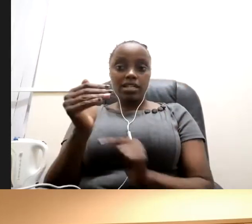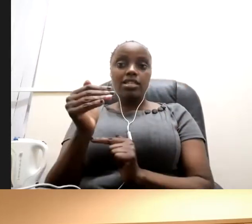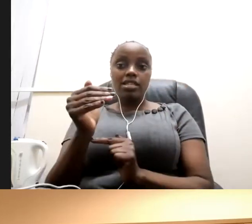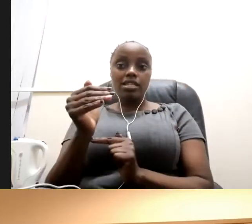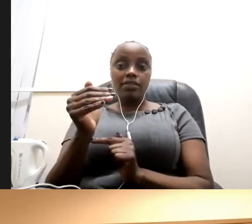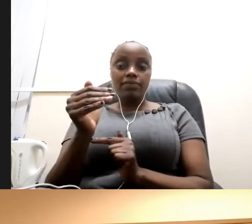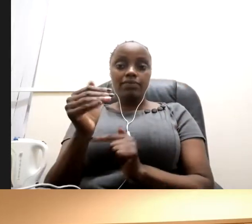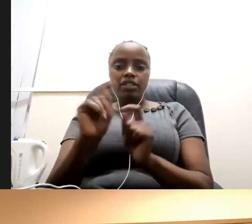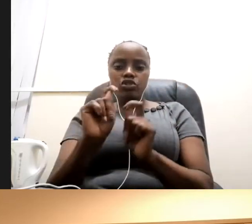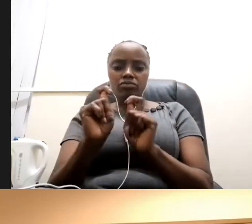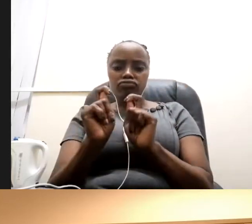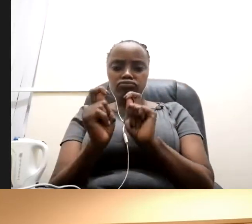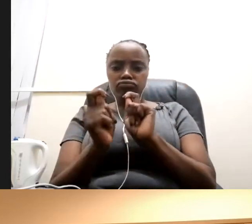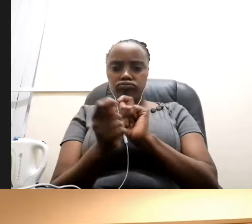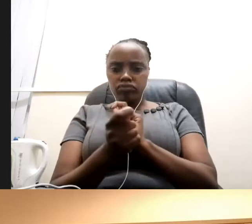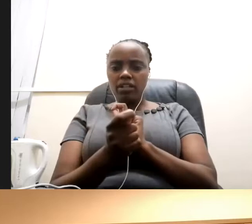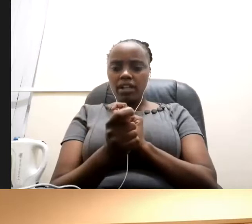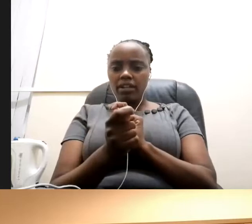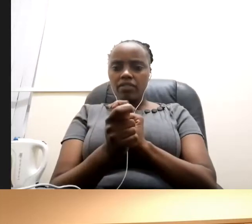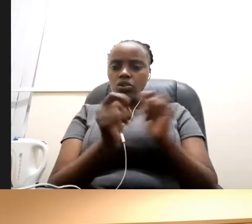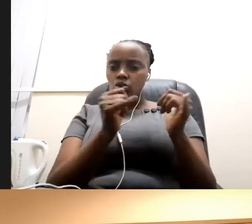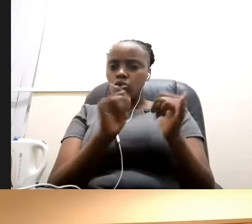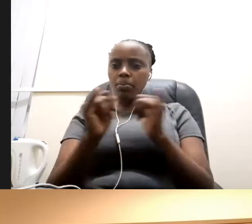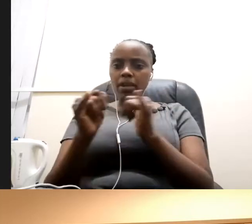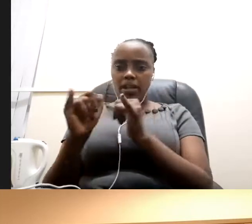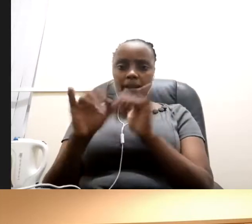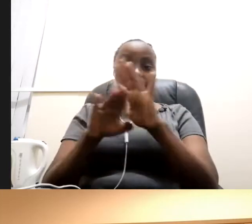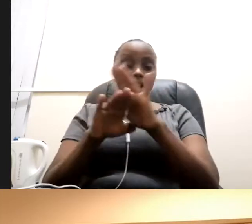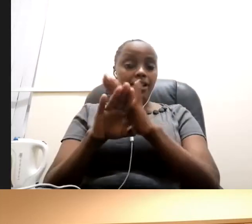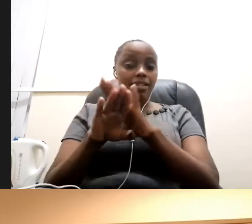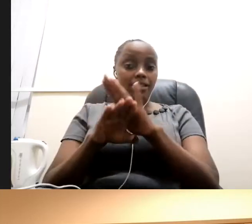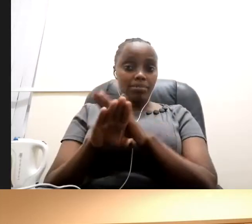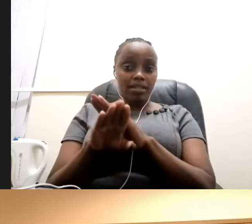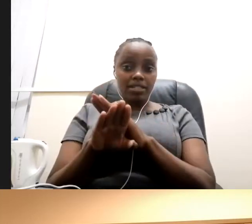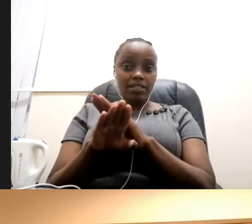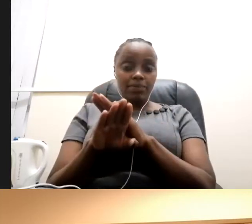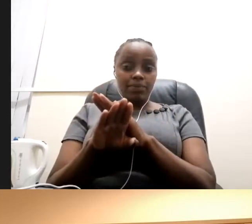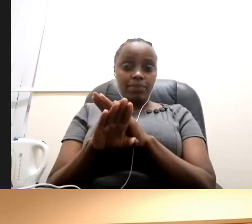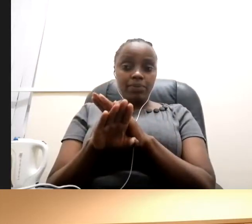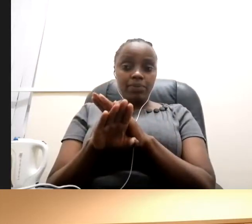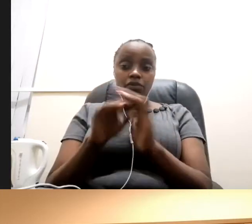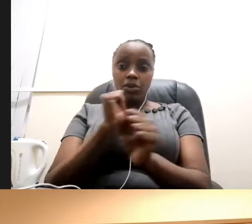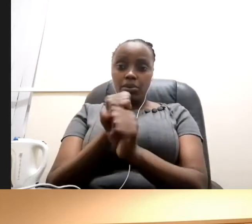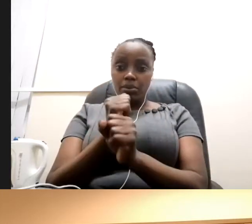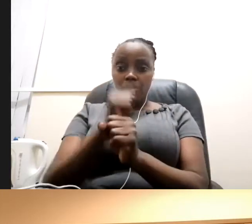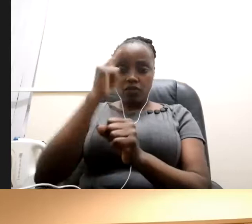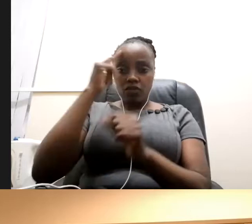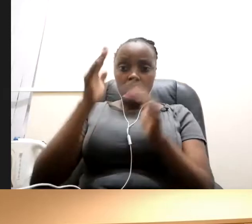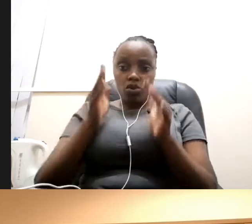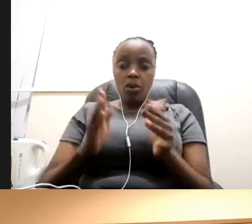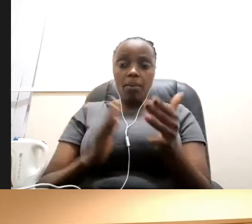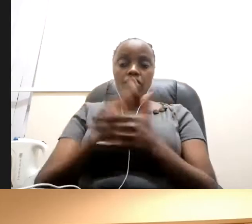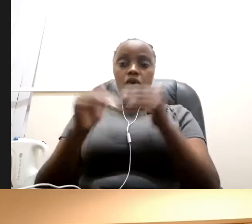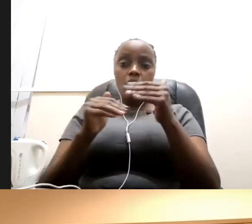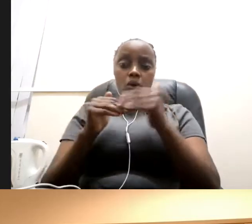really smart to implement accessibility for the exercise of human rights for all persons